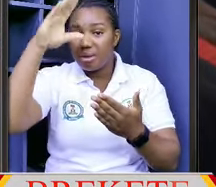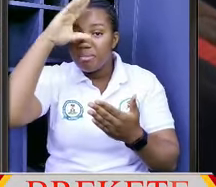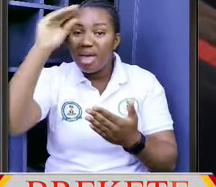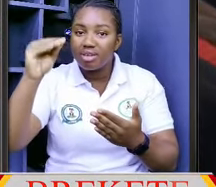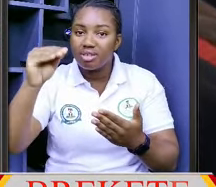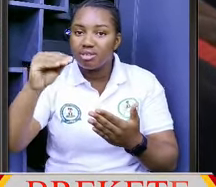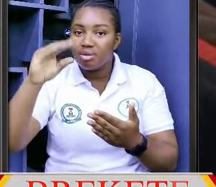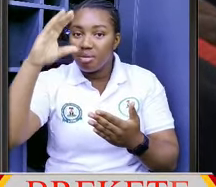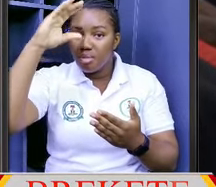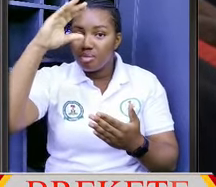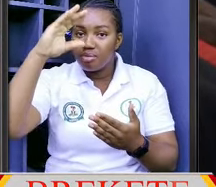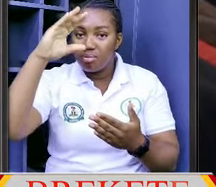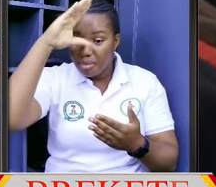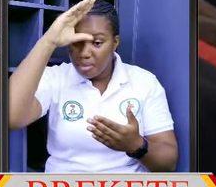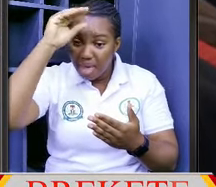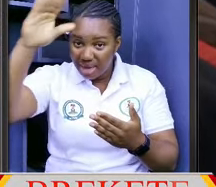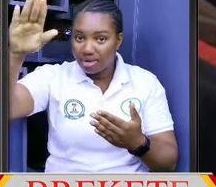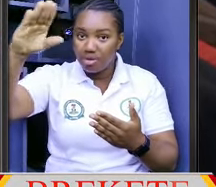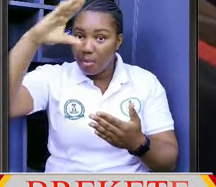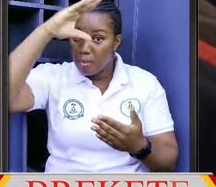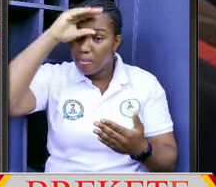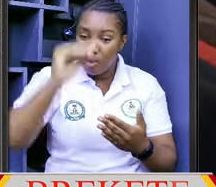Some of the men are useless.